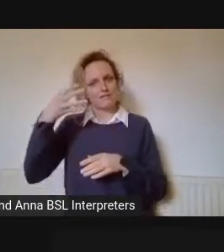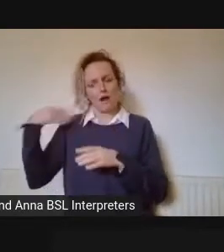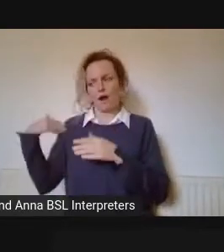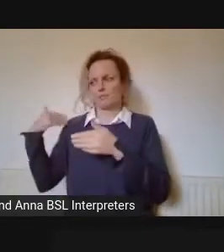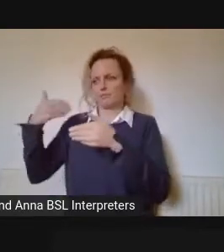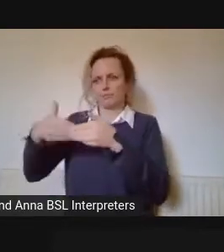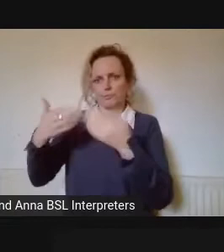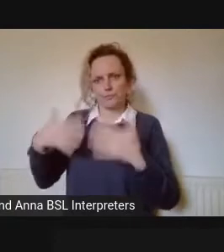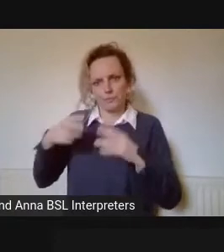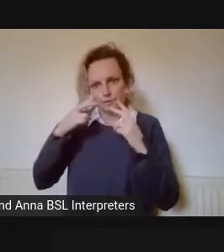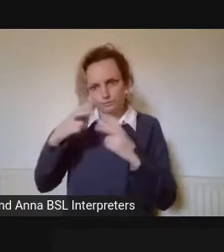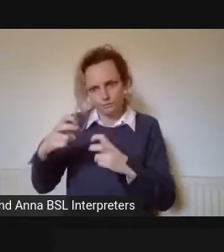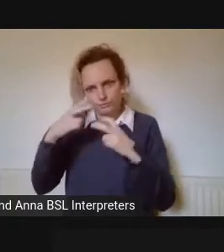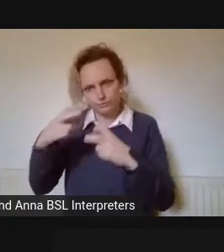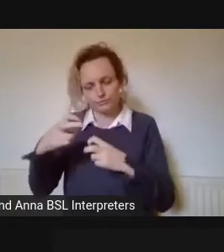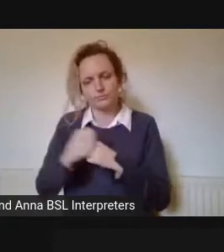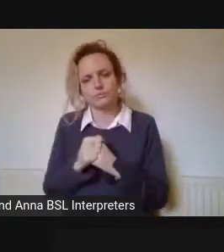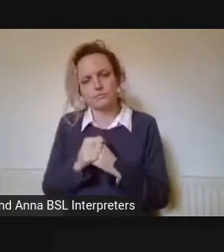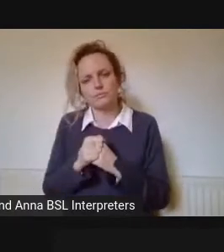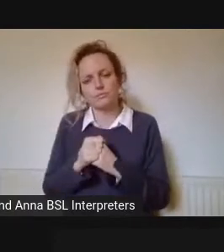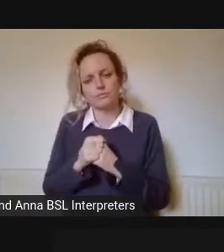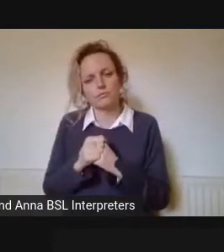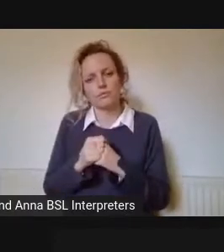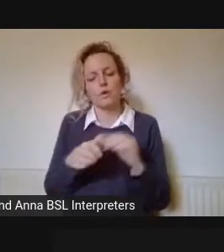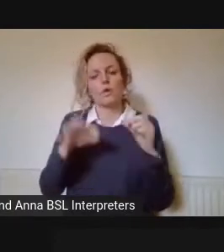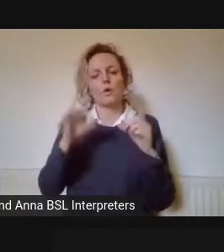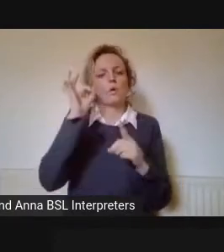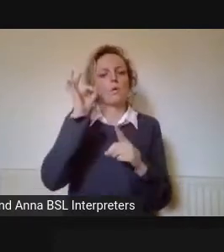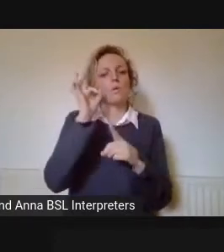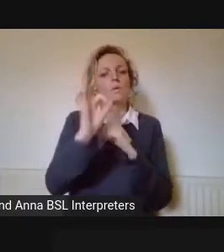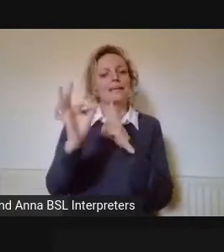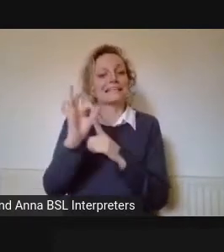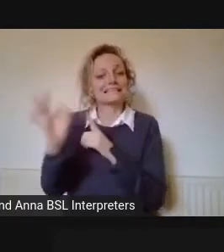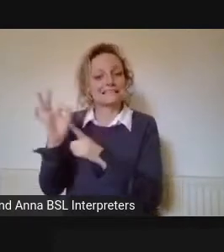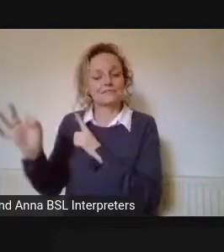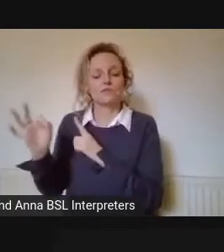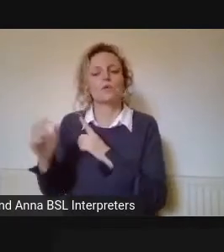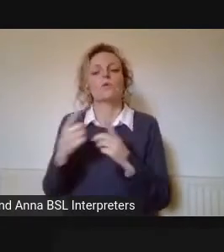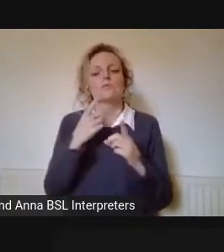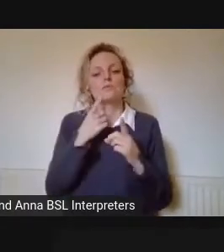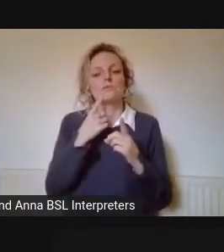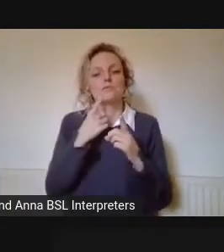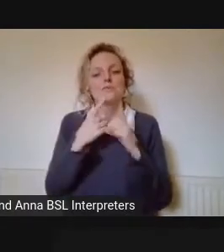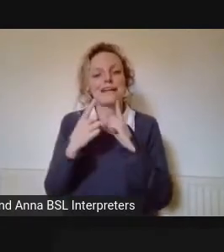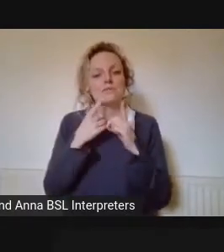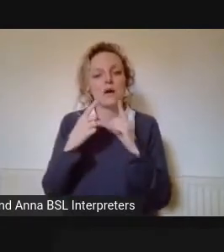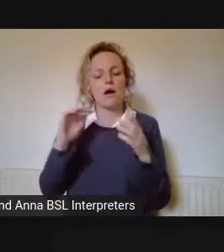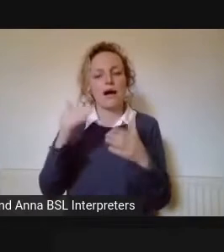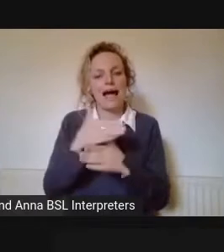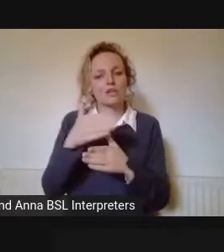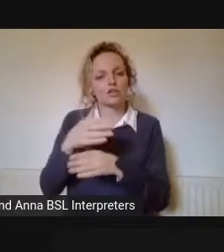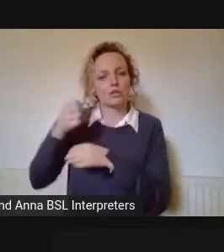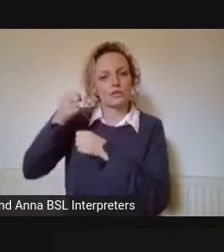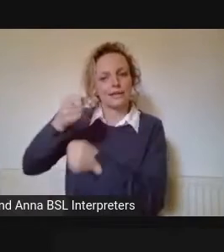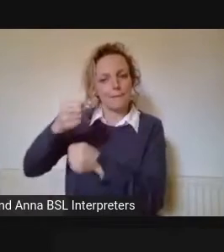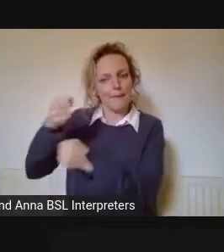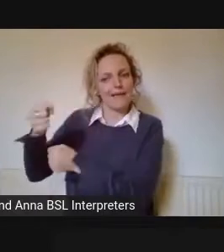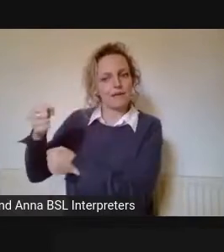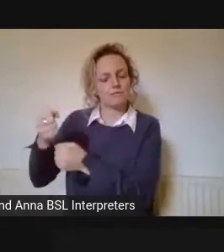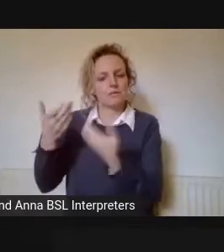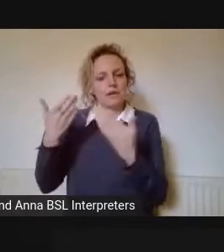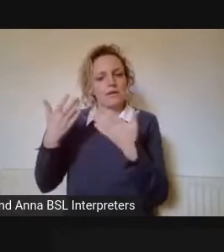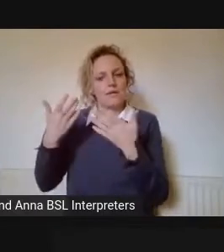sponsors especially, and the organizers of the data for climate action campaigns that they've been conducted in 2014